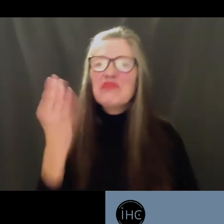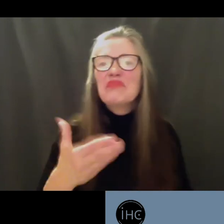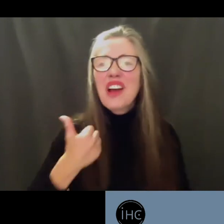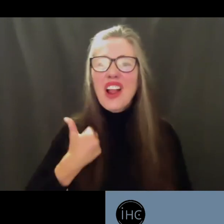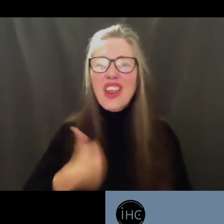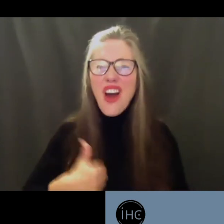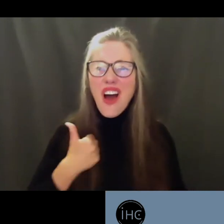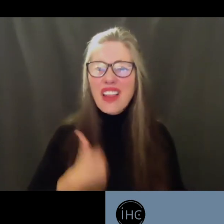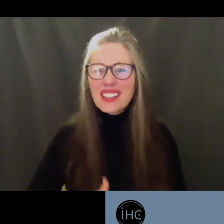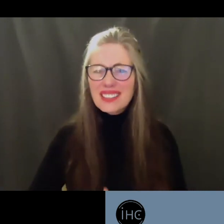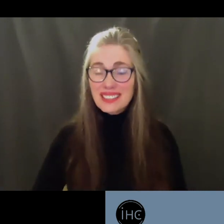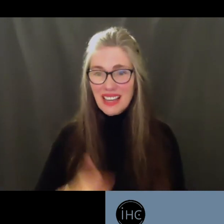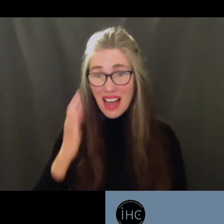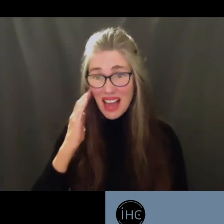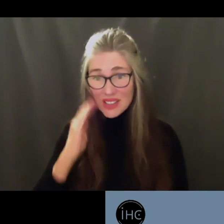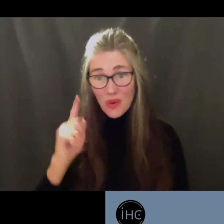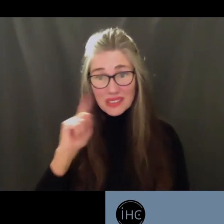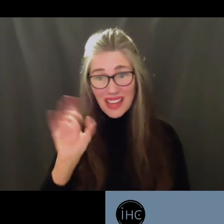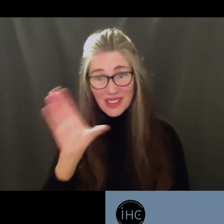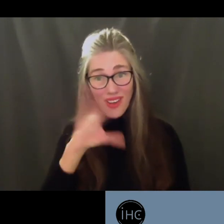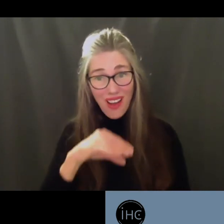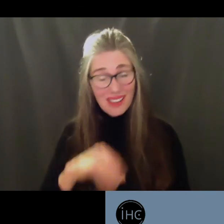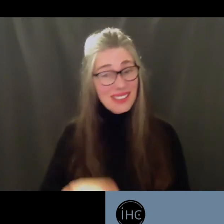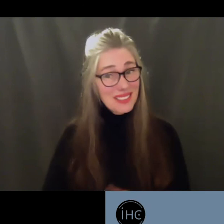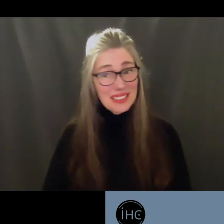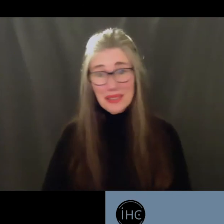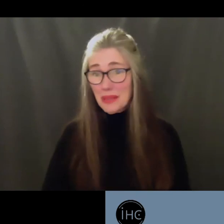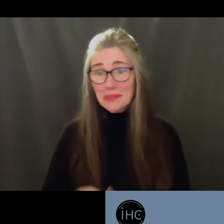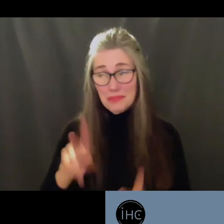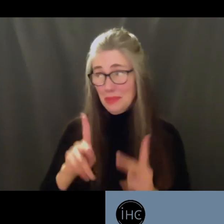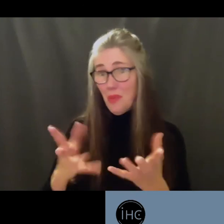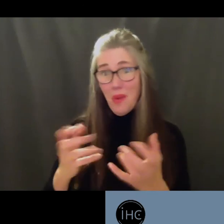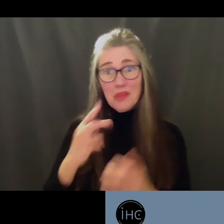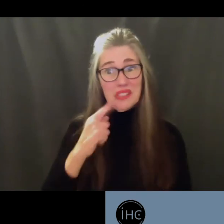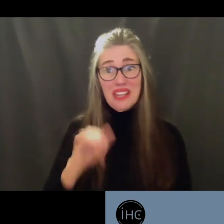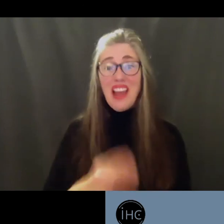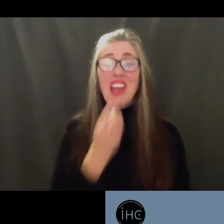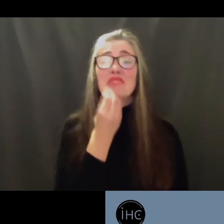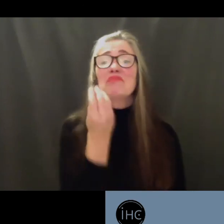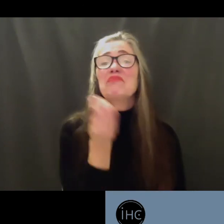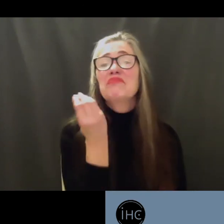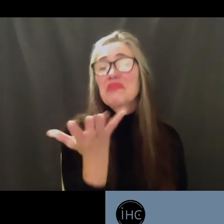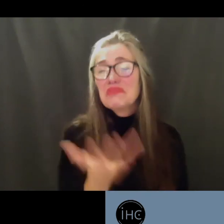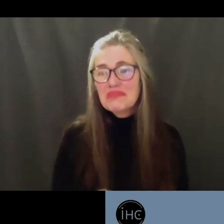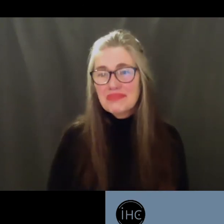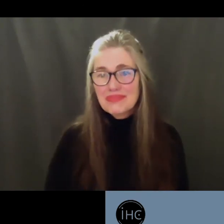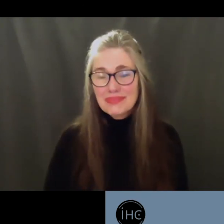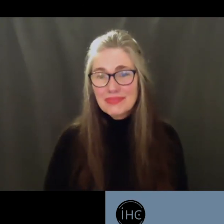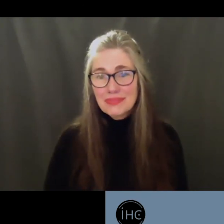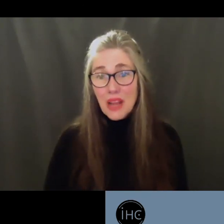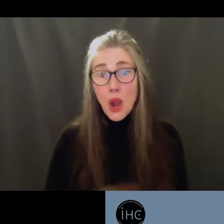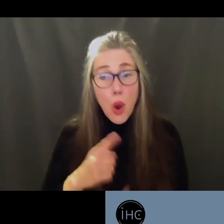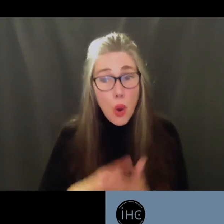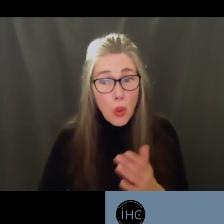a bit odd, but that's part of this syndrome. That's part of it. And what they're